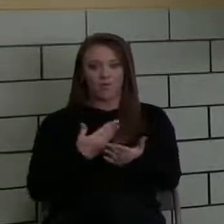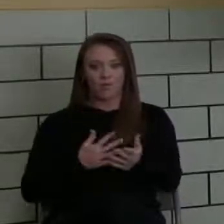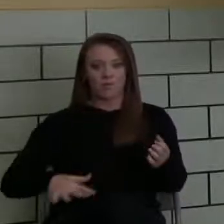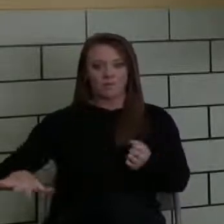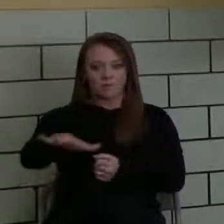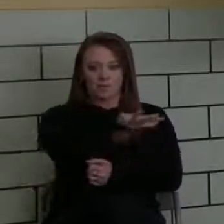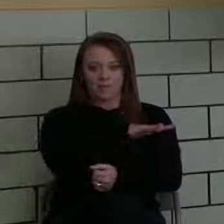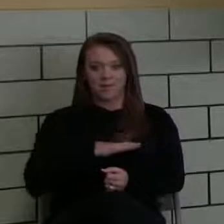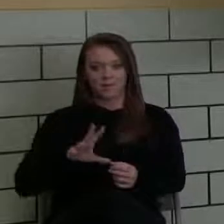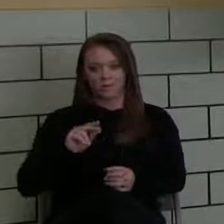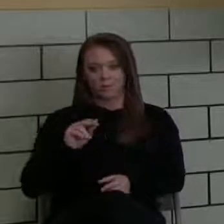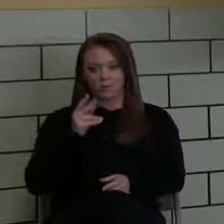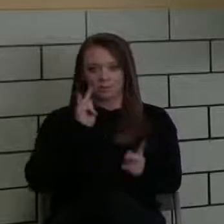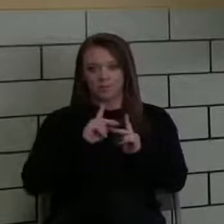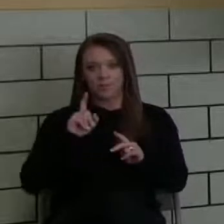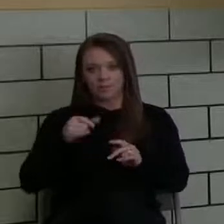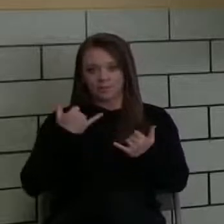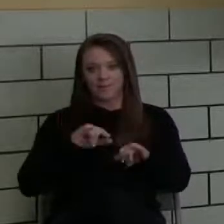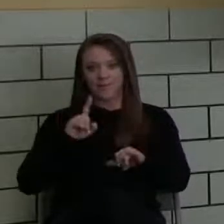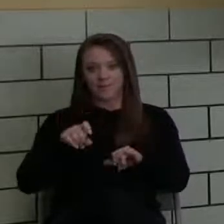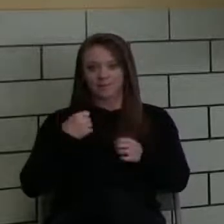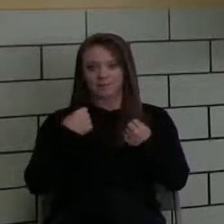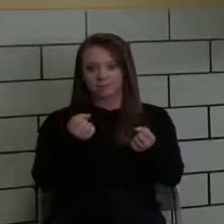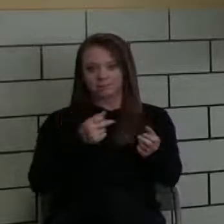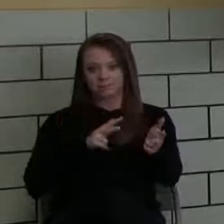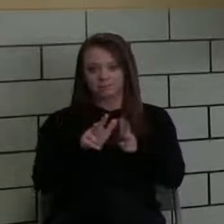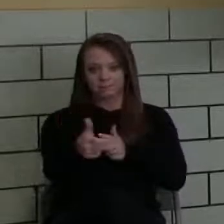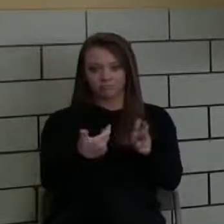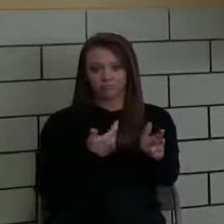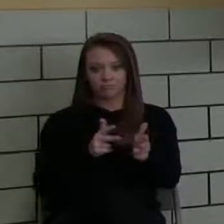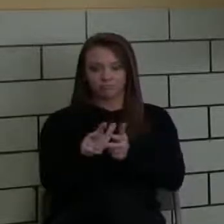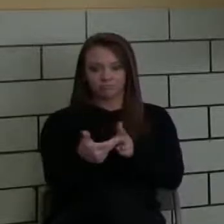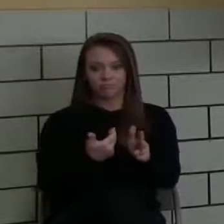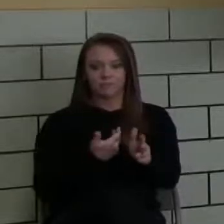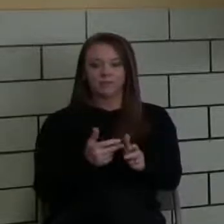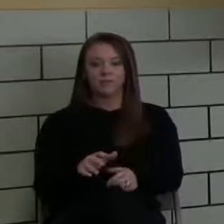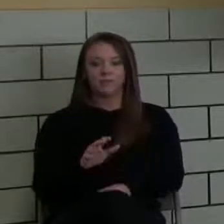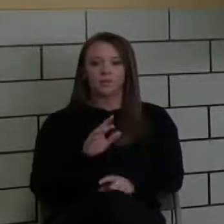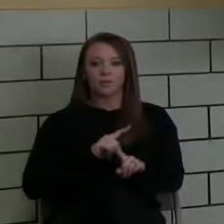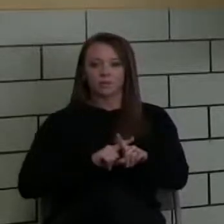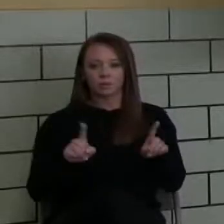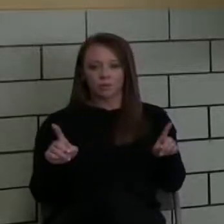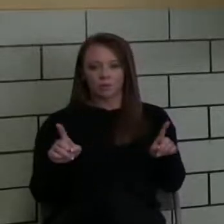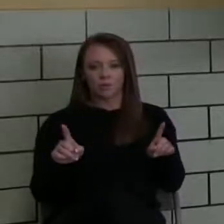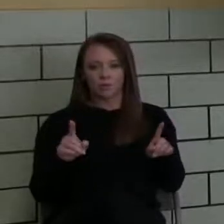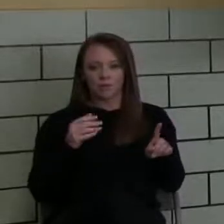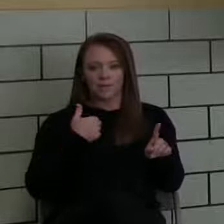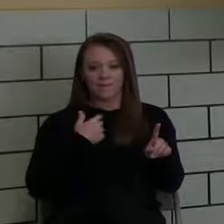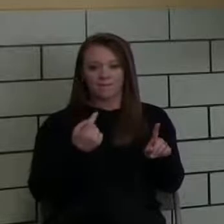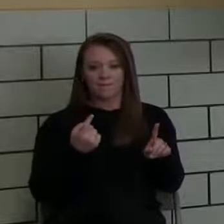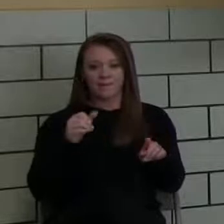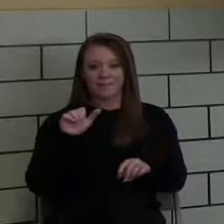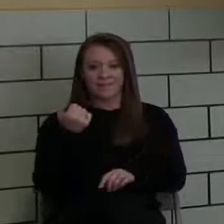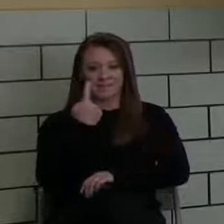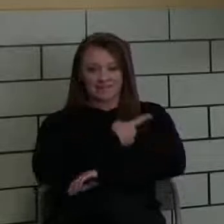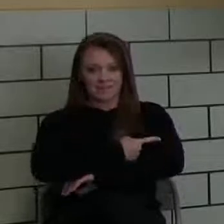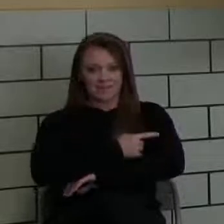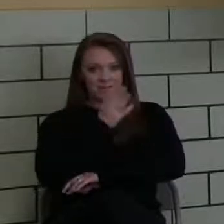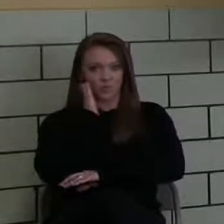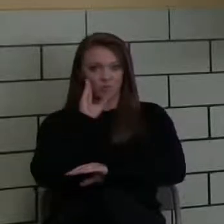2nd and 3rd, they get 1 10-day closure to get the median done. So